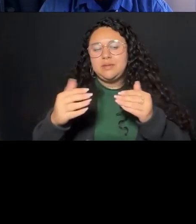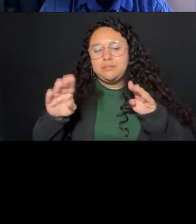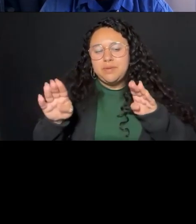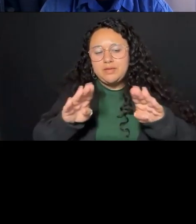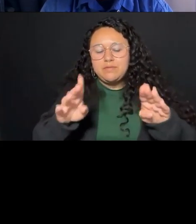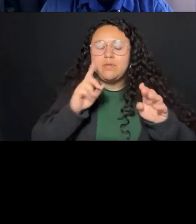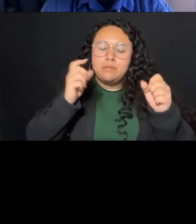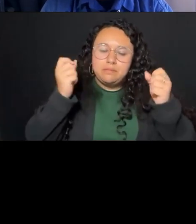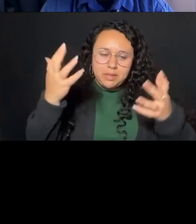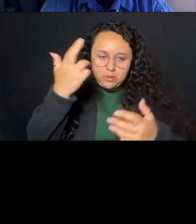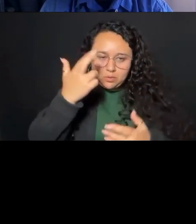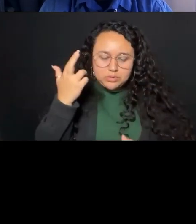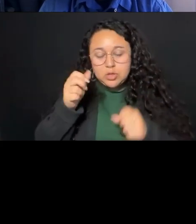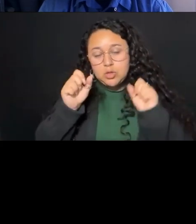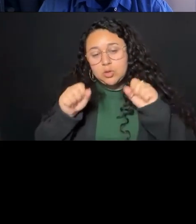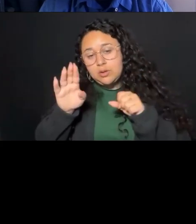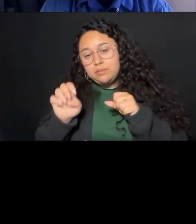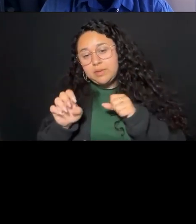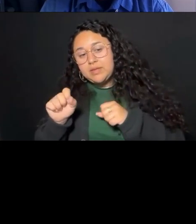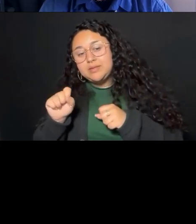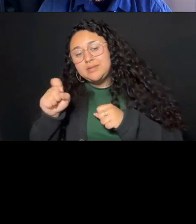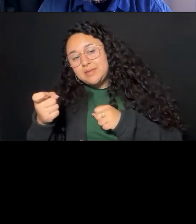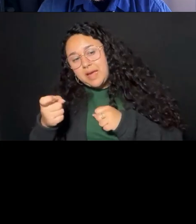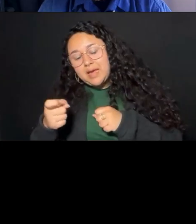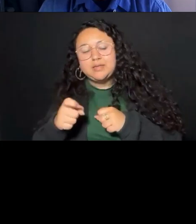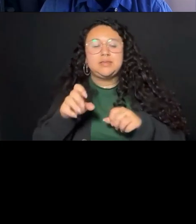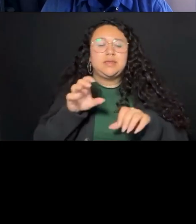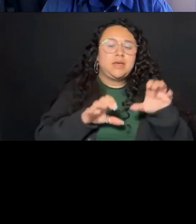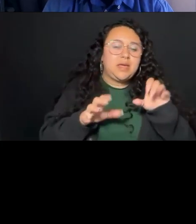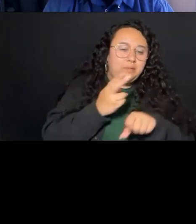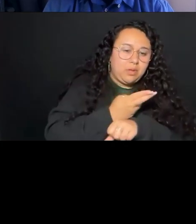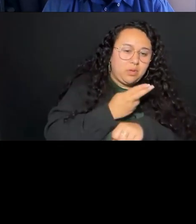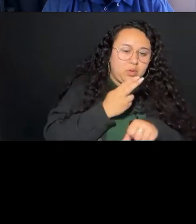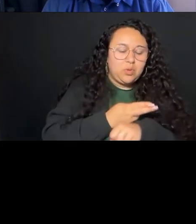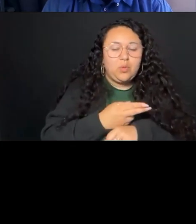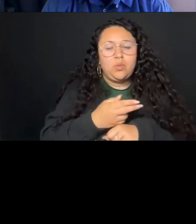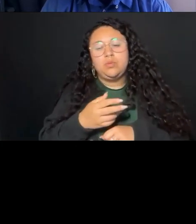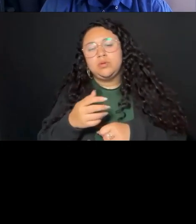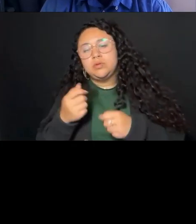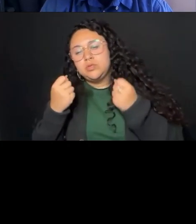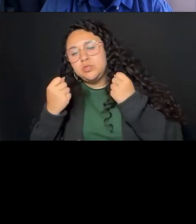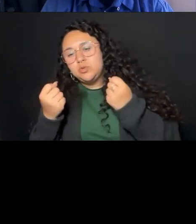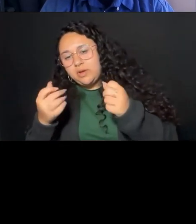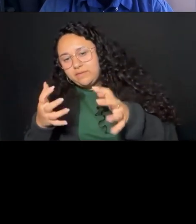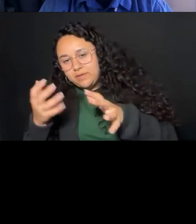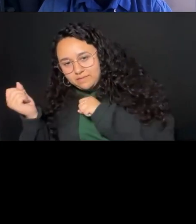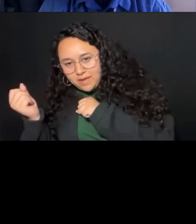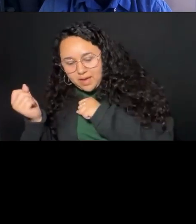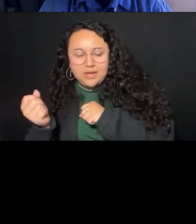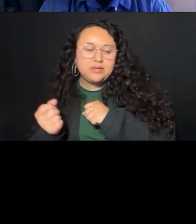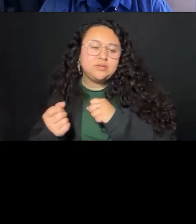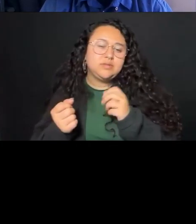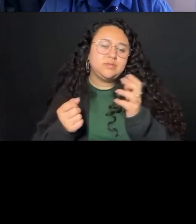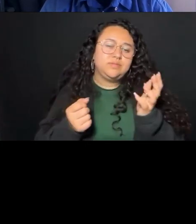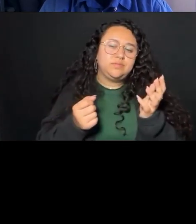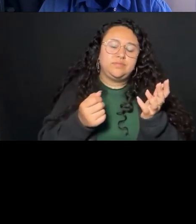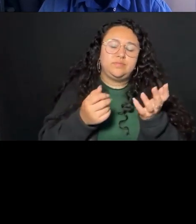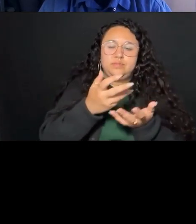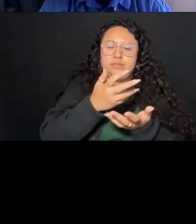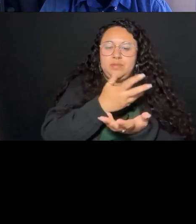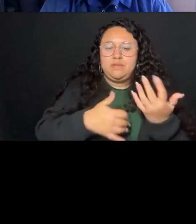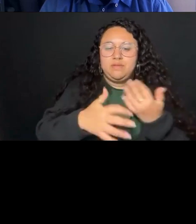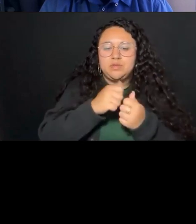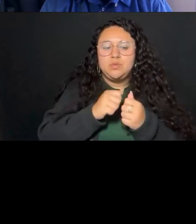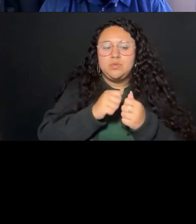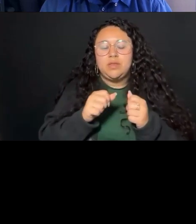from sex to chemical use to things like driving fast, to engaging in extreme sports or rough and